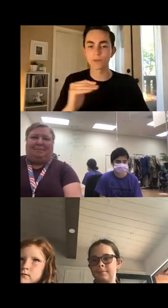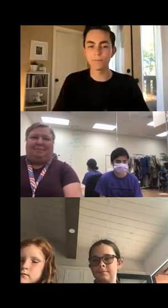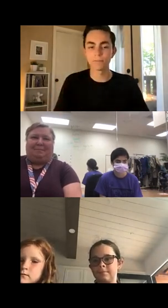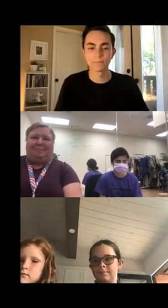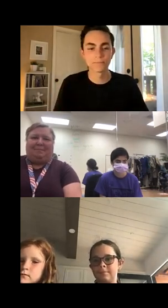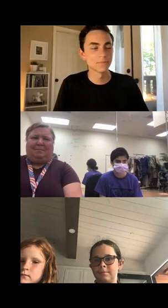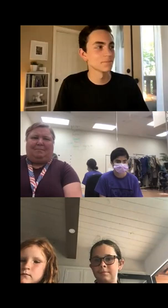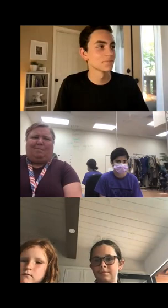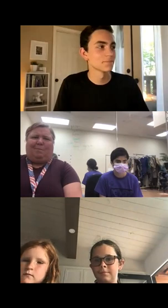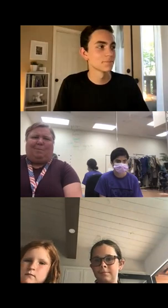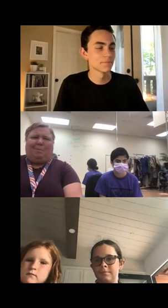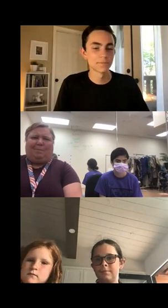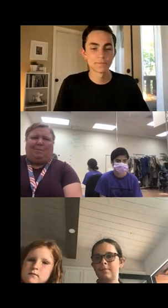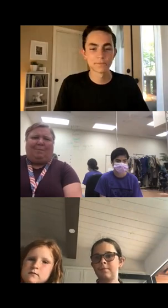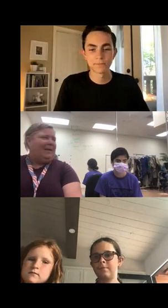Next one.